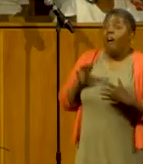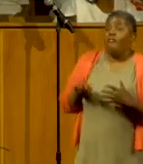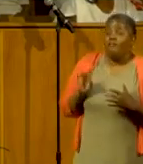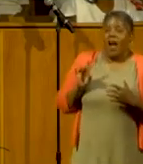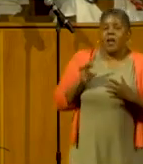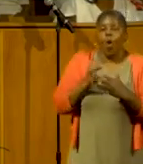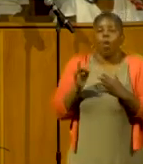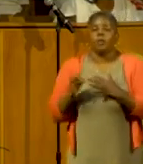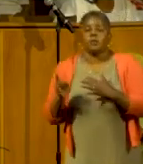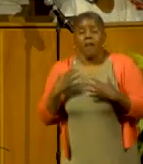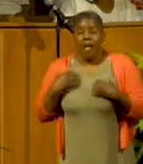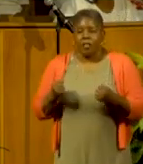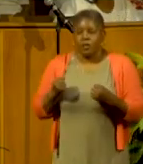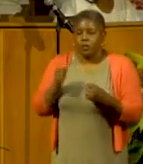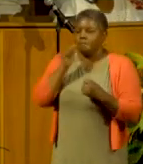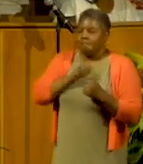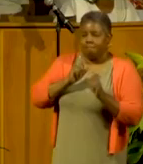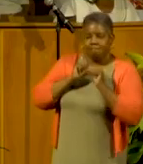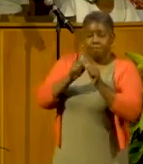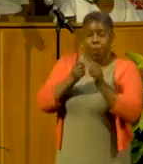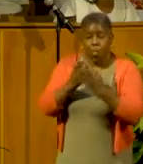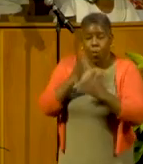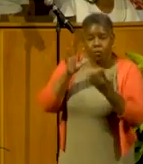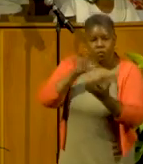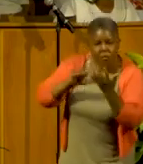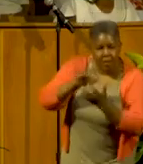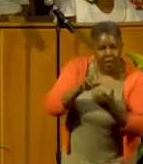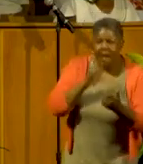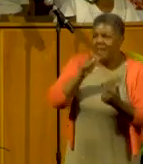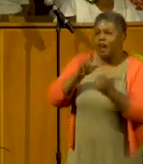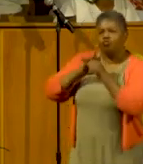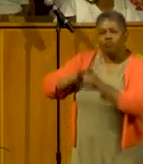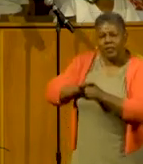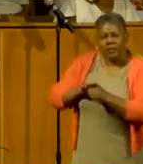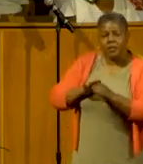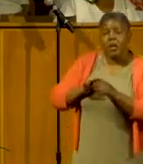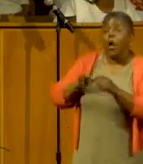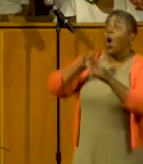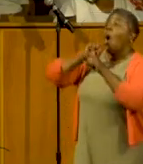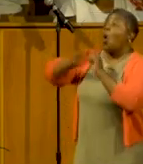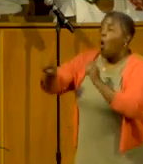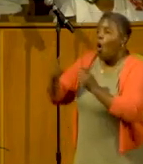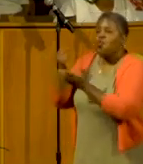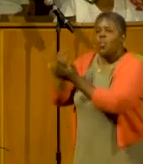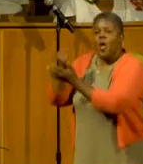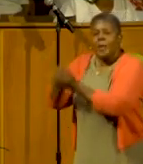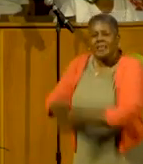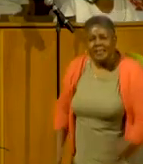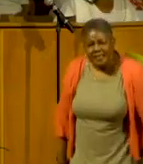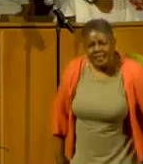healthy alternative to weather the storm. Instead of stressing out alone, call your therapist.